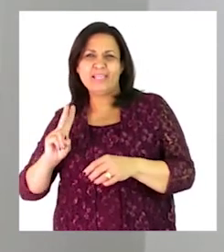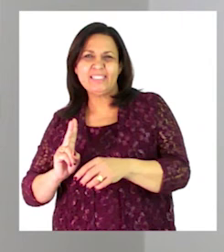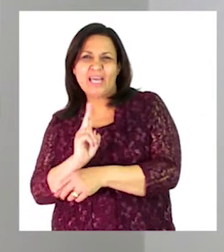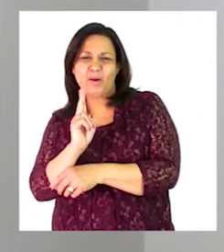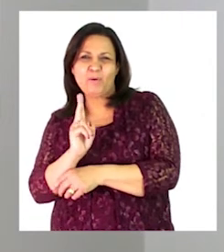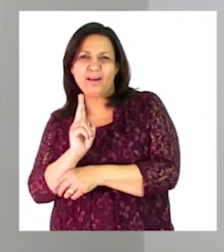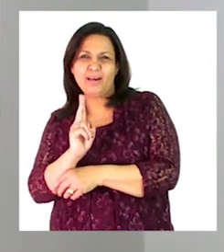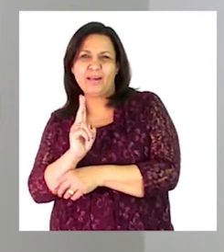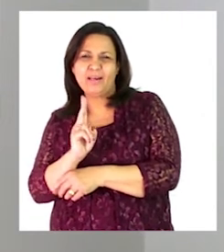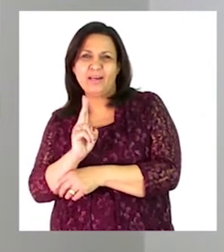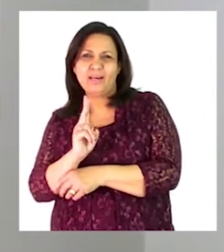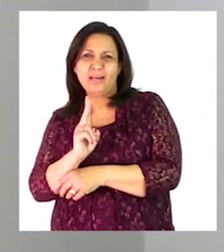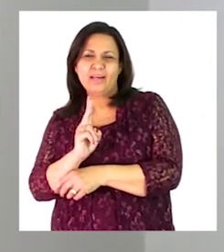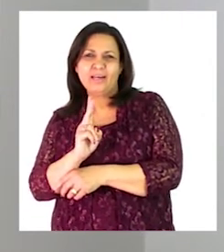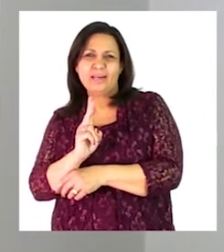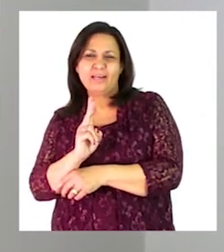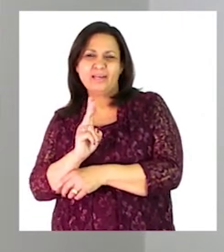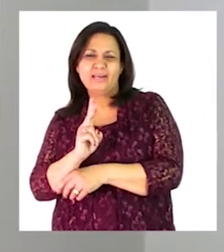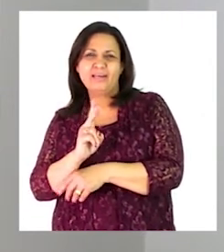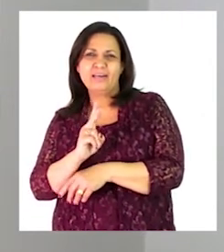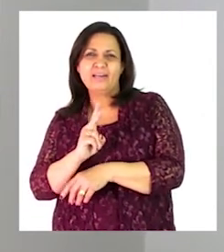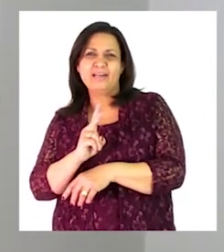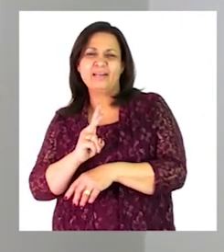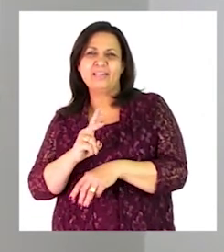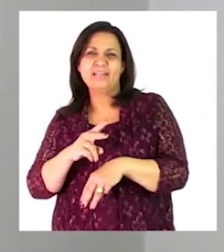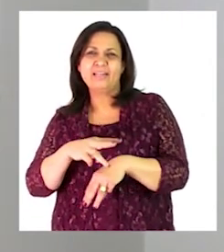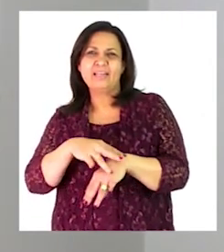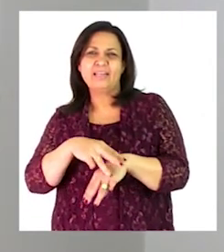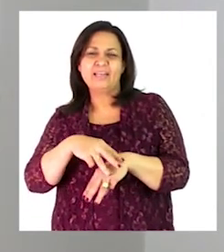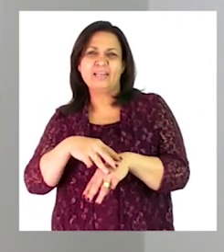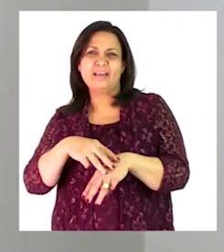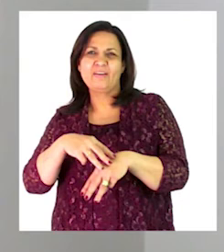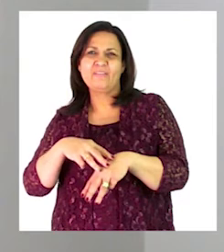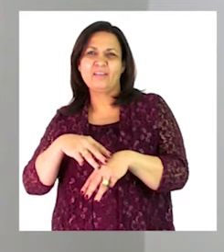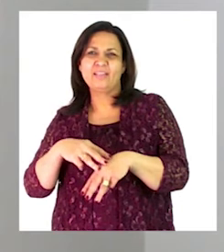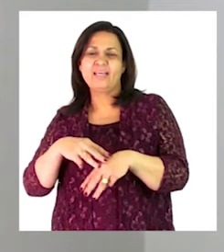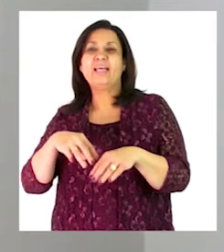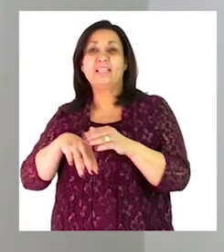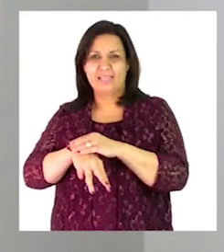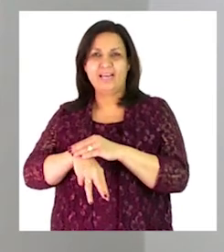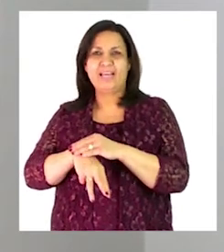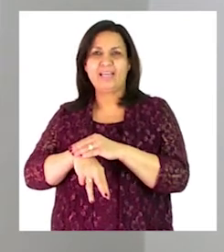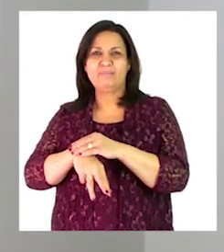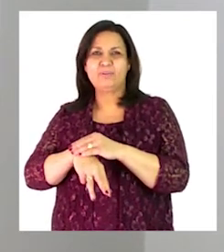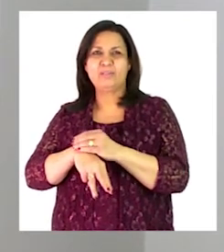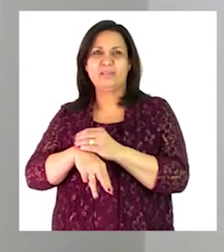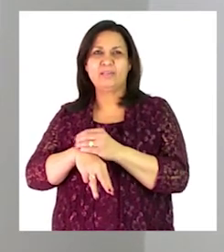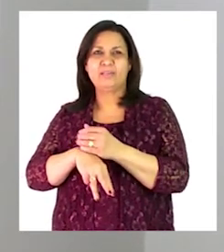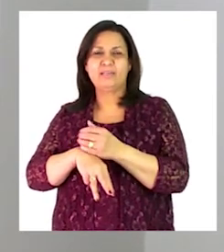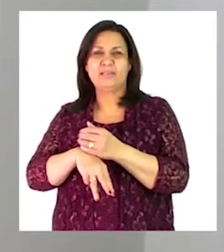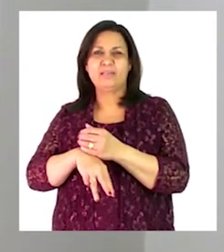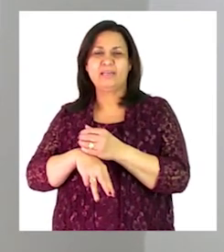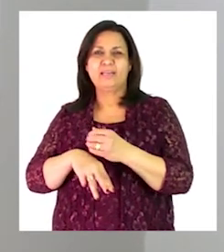one. There is the second one. It is a three-legged pot, just like the first one.